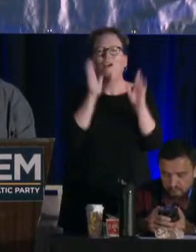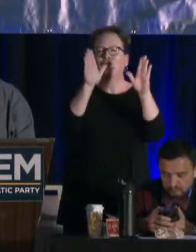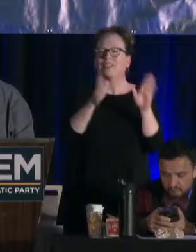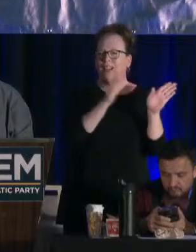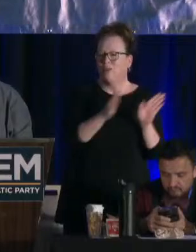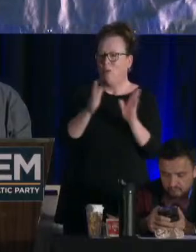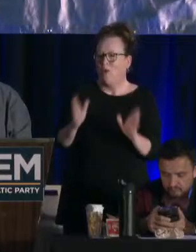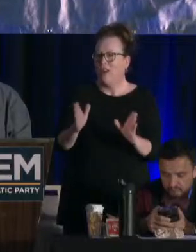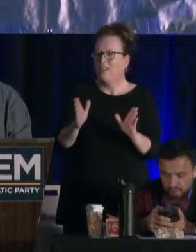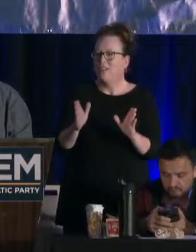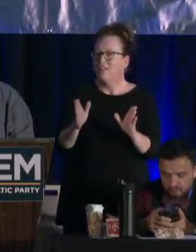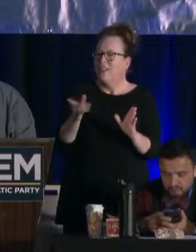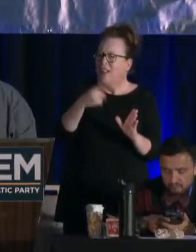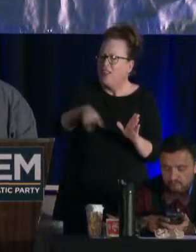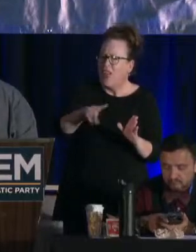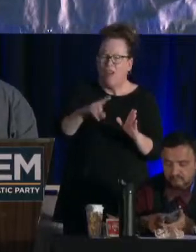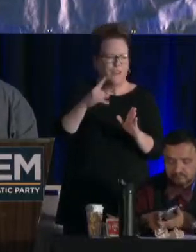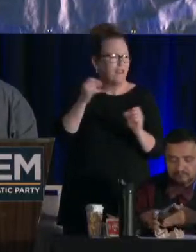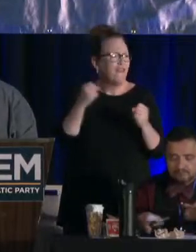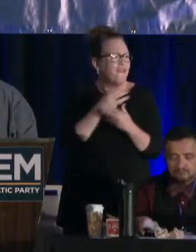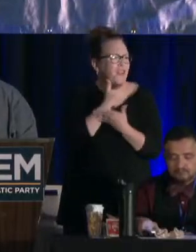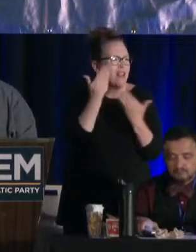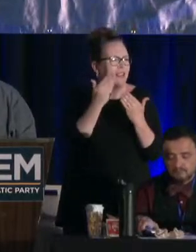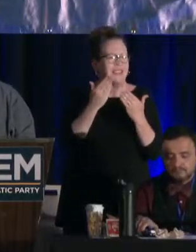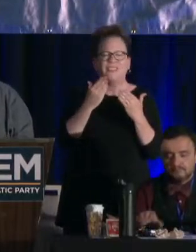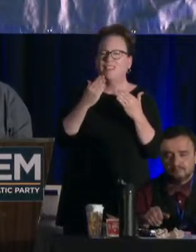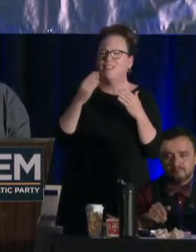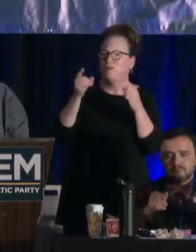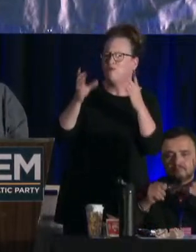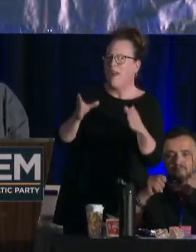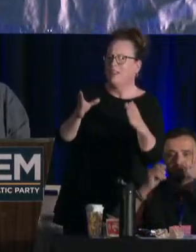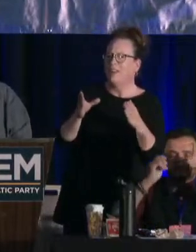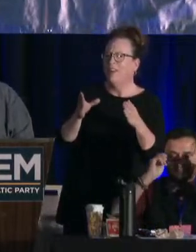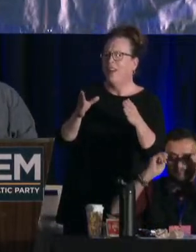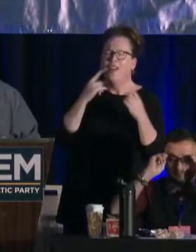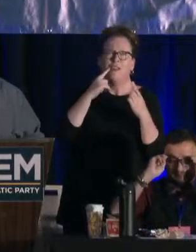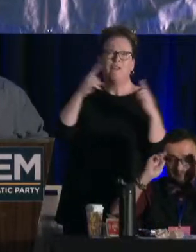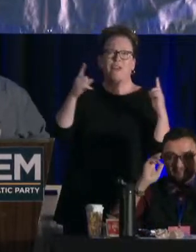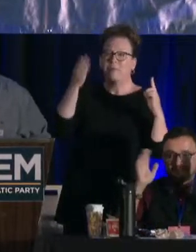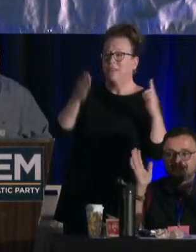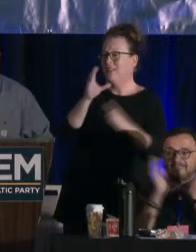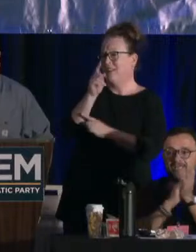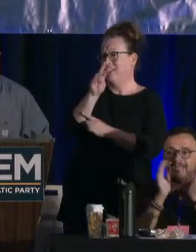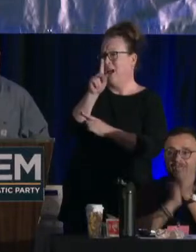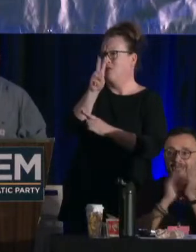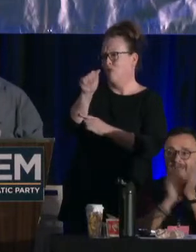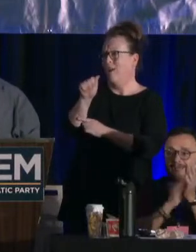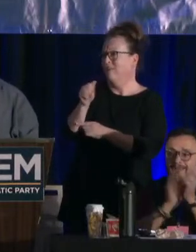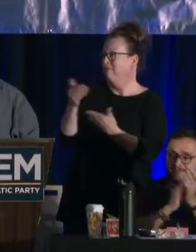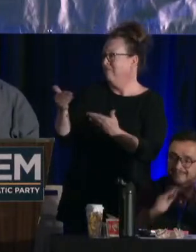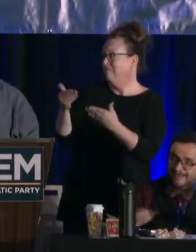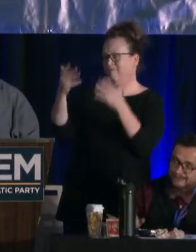fearless, forever organizing director, the incomparable Cassandra Chavez.